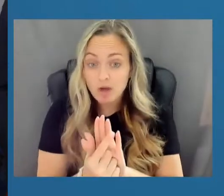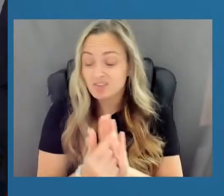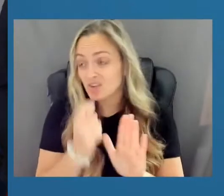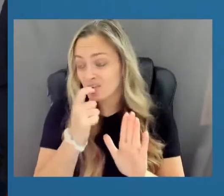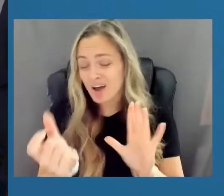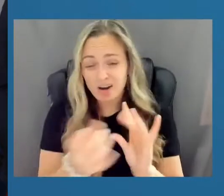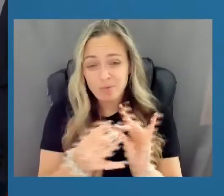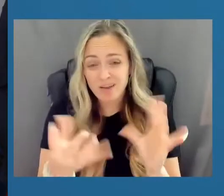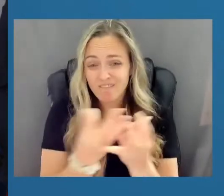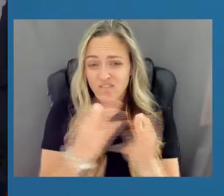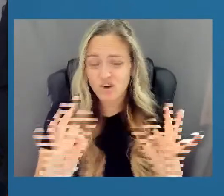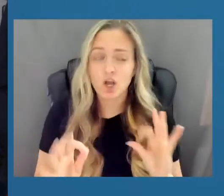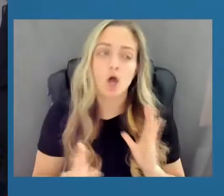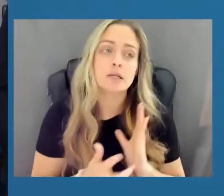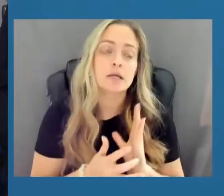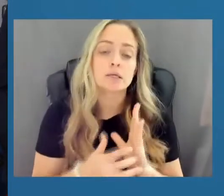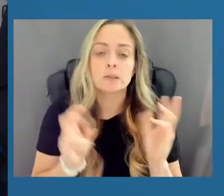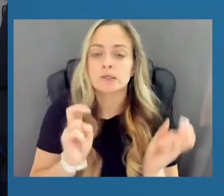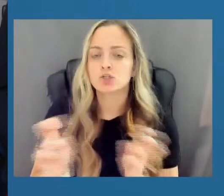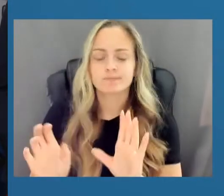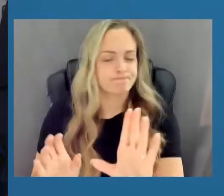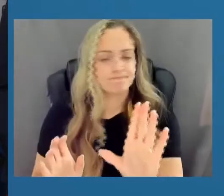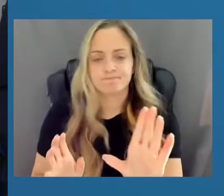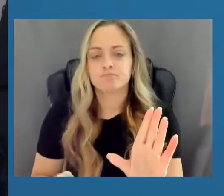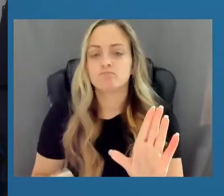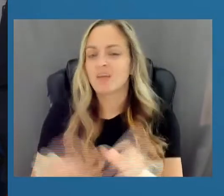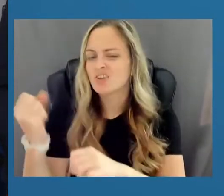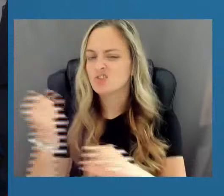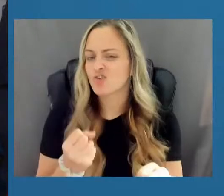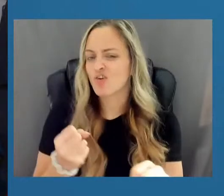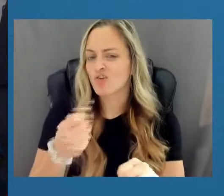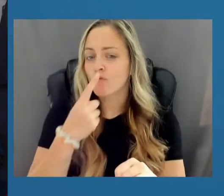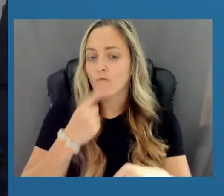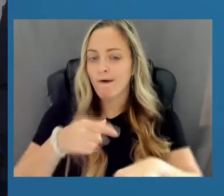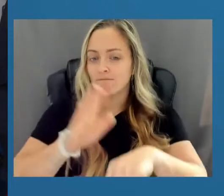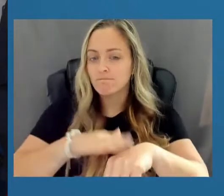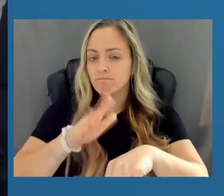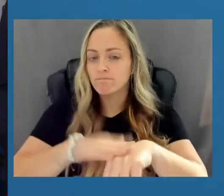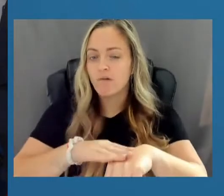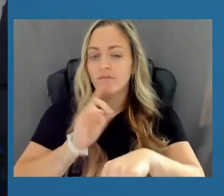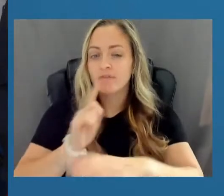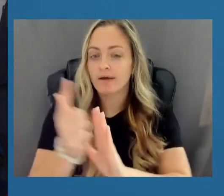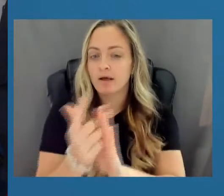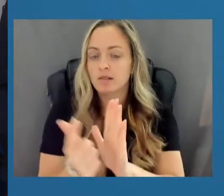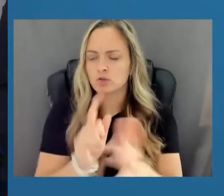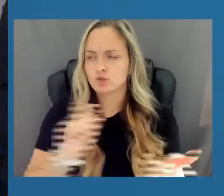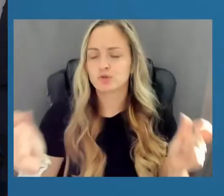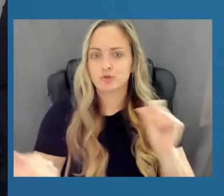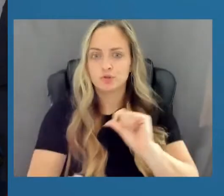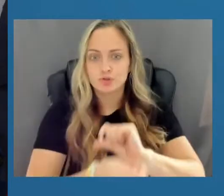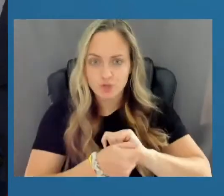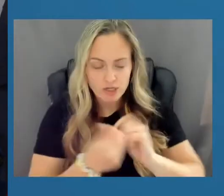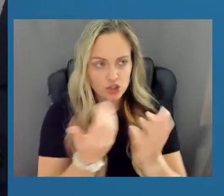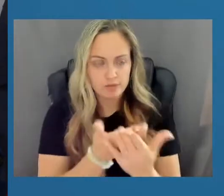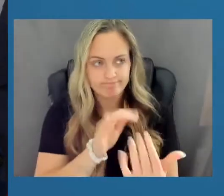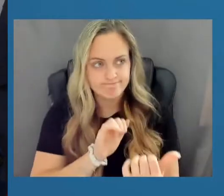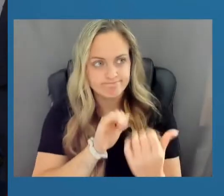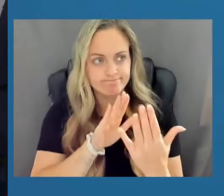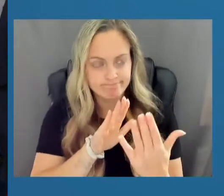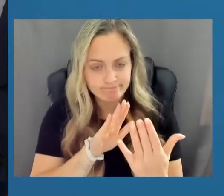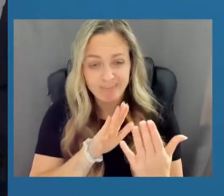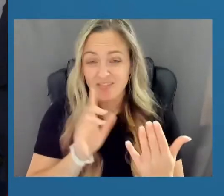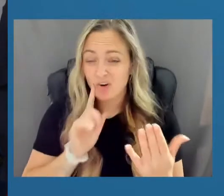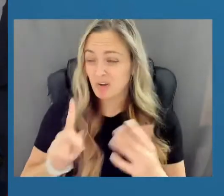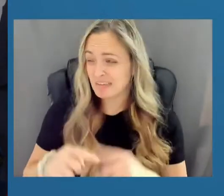on technicalities, and stronger red flag laws, which are really making a difference to keep guns out of the hands of those who pose a danger